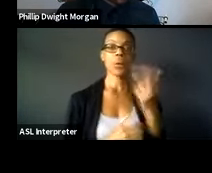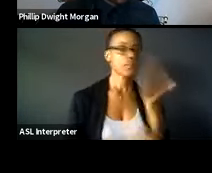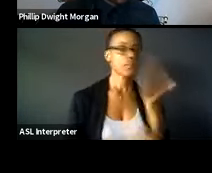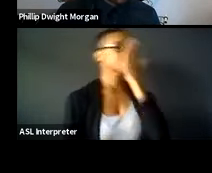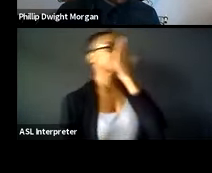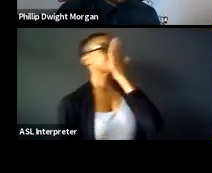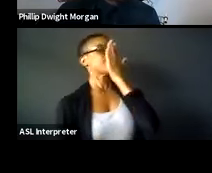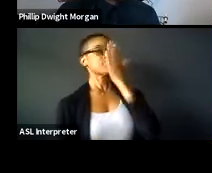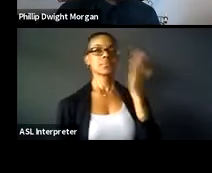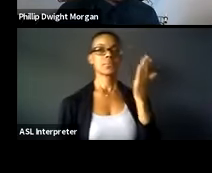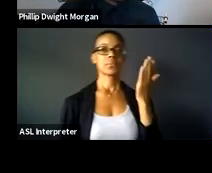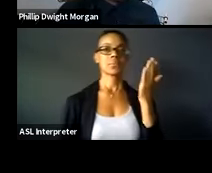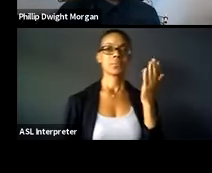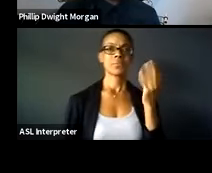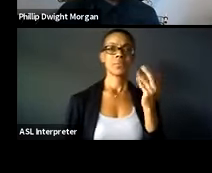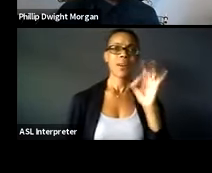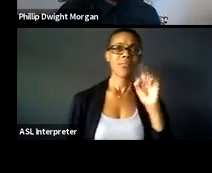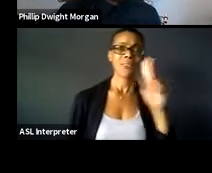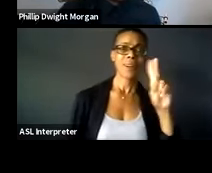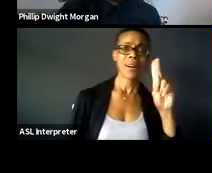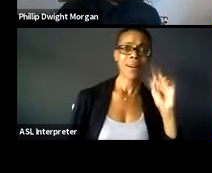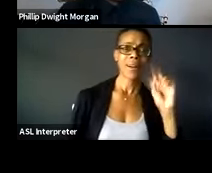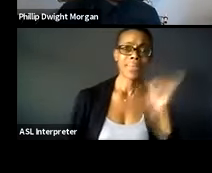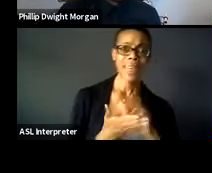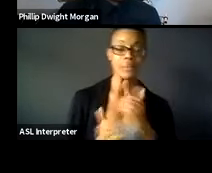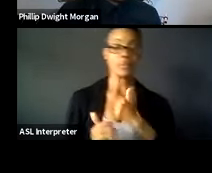fuck that. Sorry.